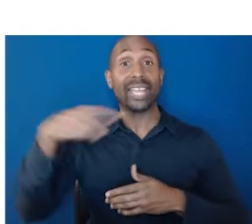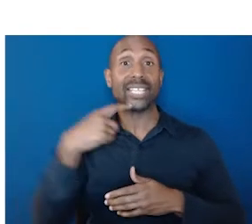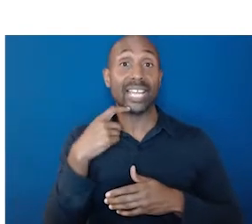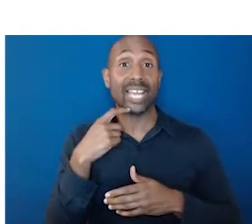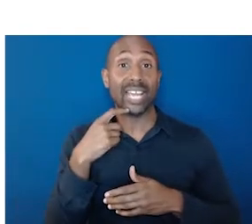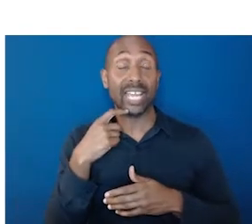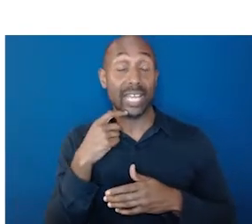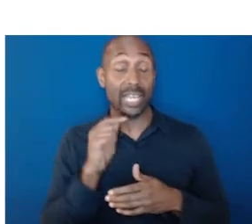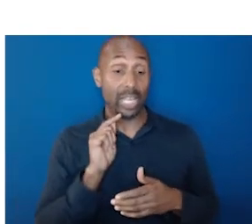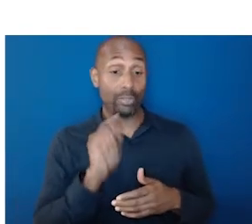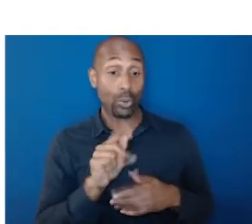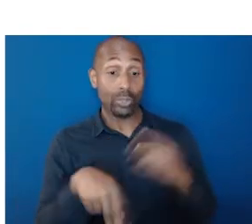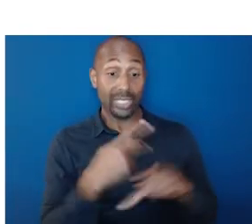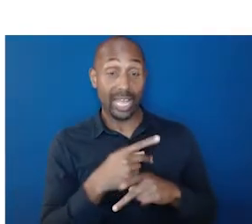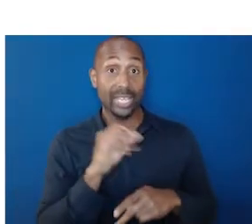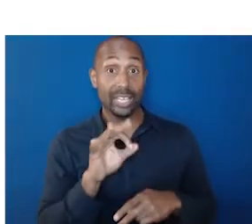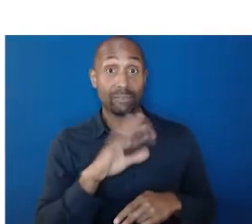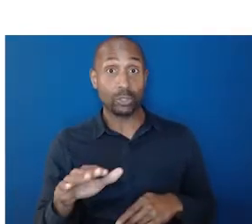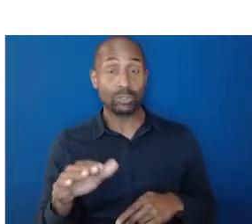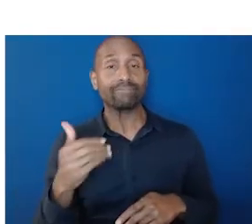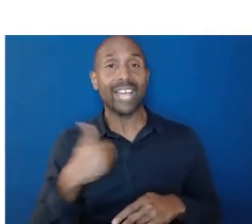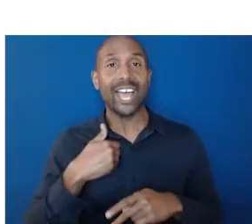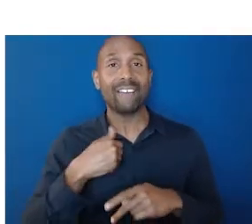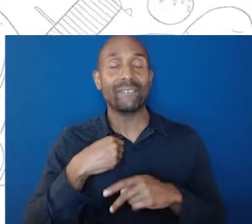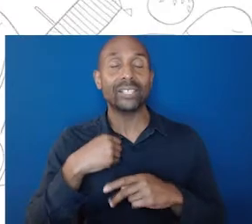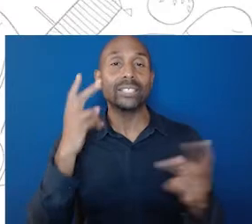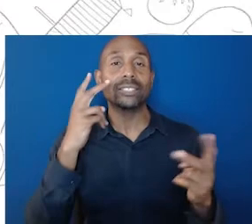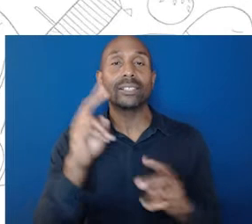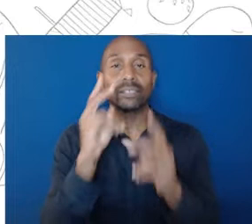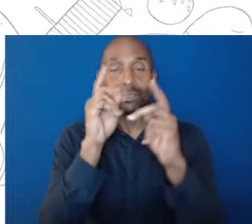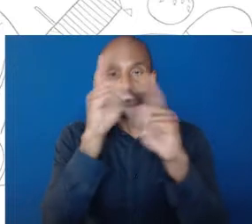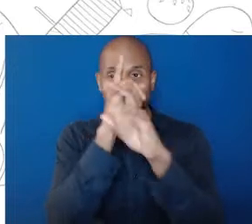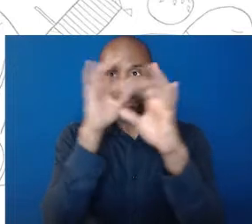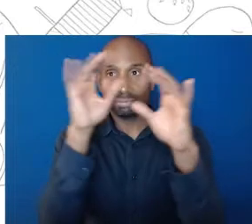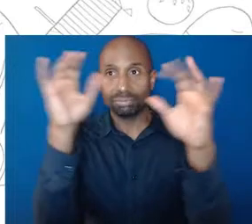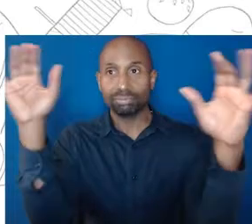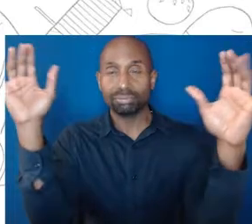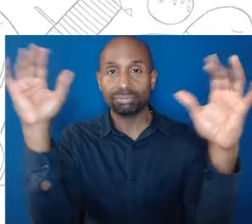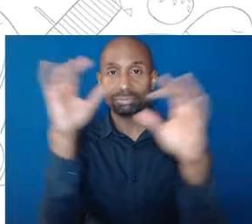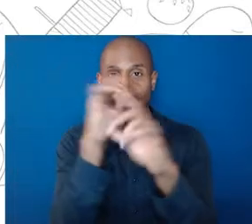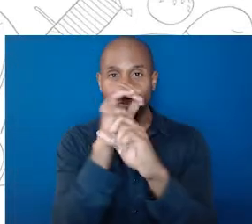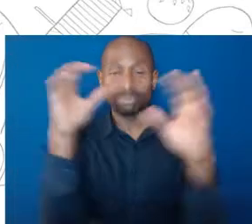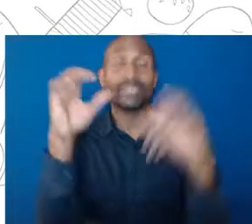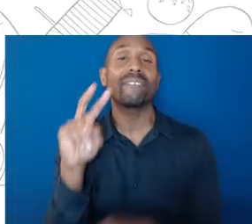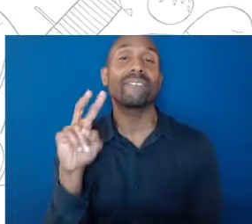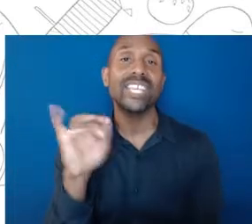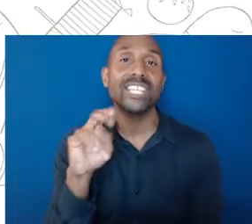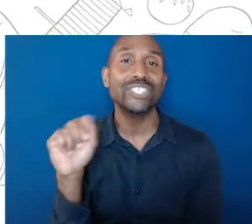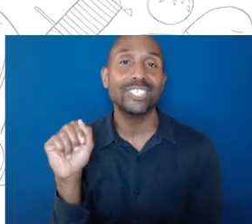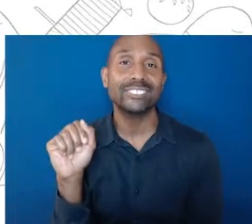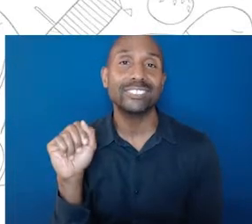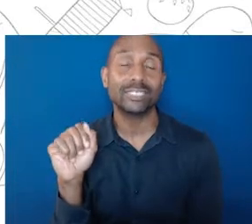are sighted. They have visions, and this is sort of a nod to that as